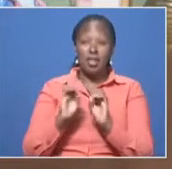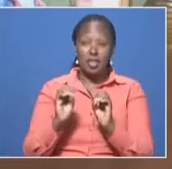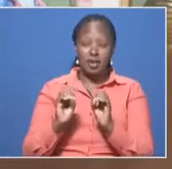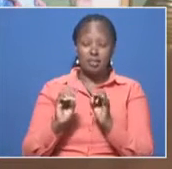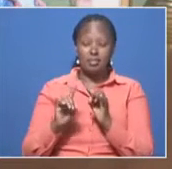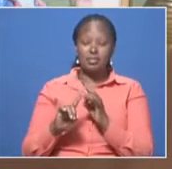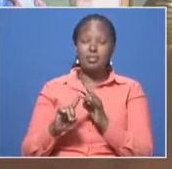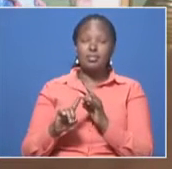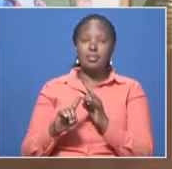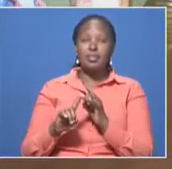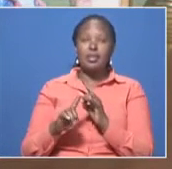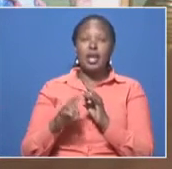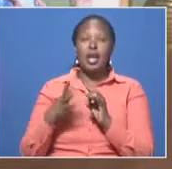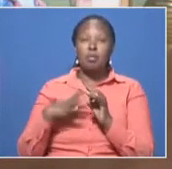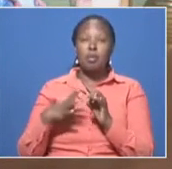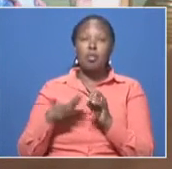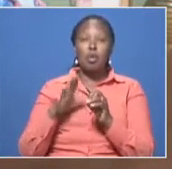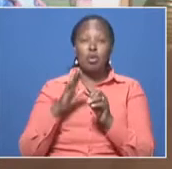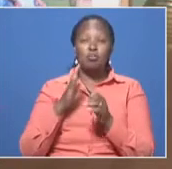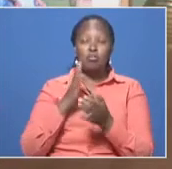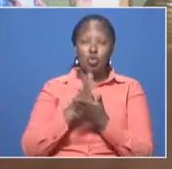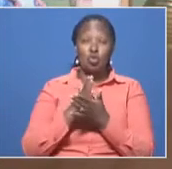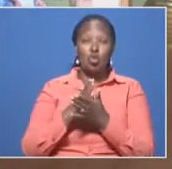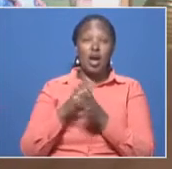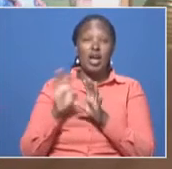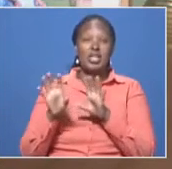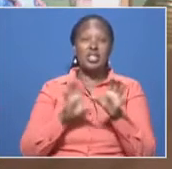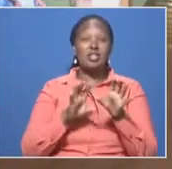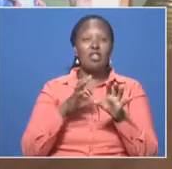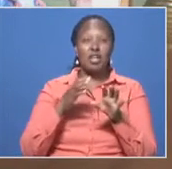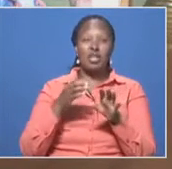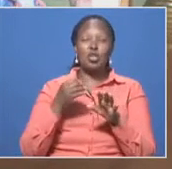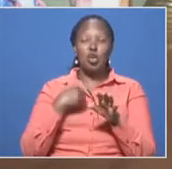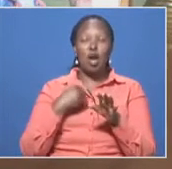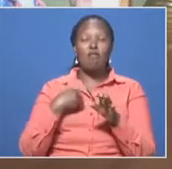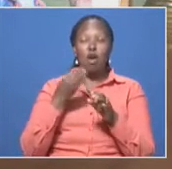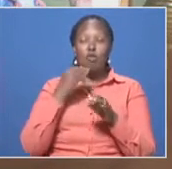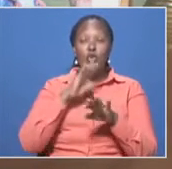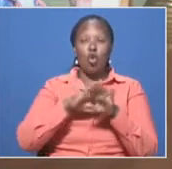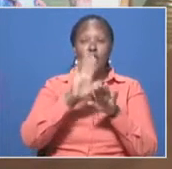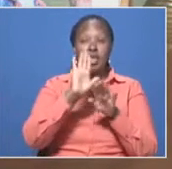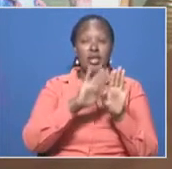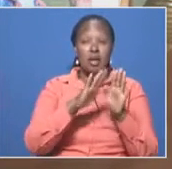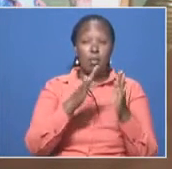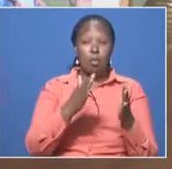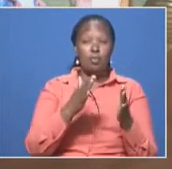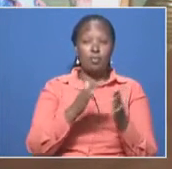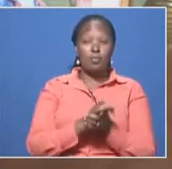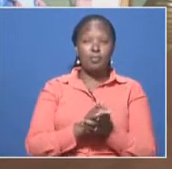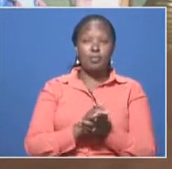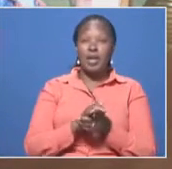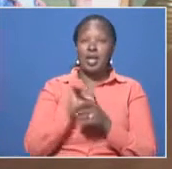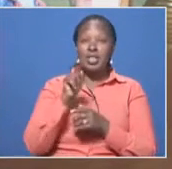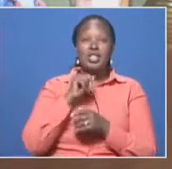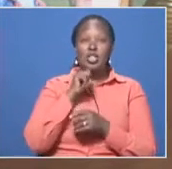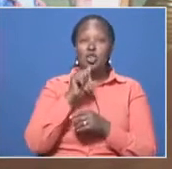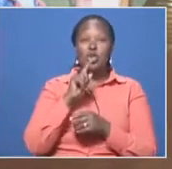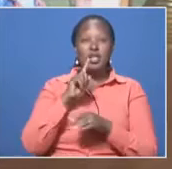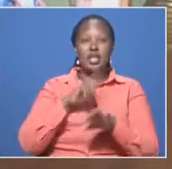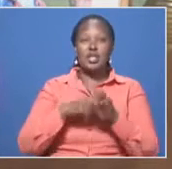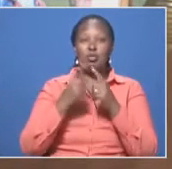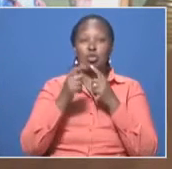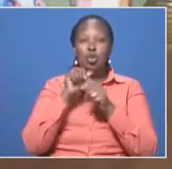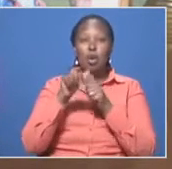and many people are struggling to earn a living, and so this is not the moment to talk